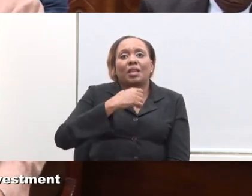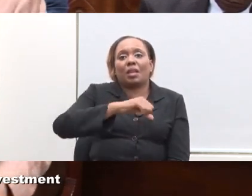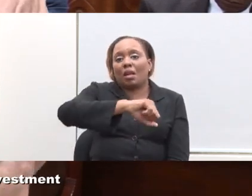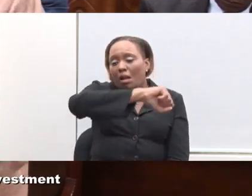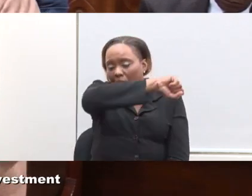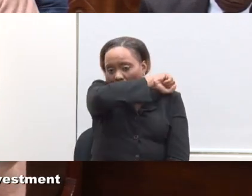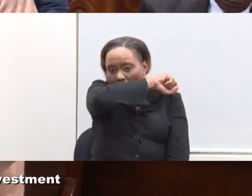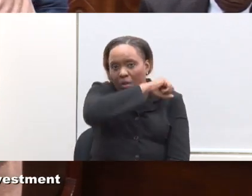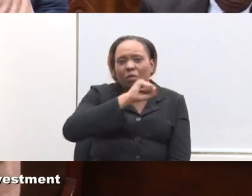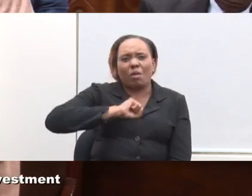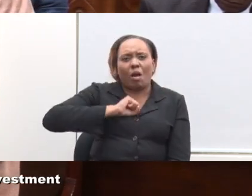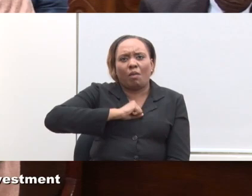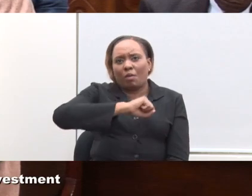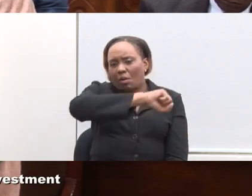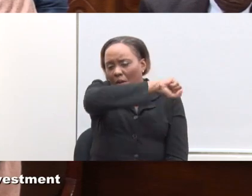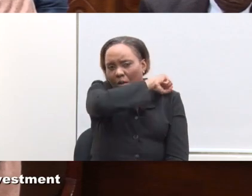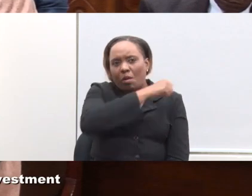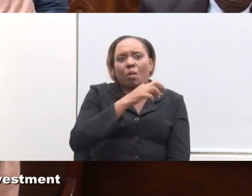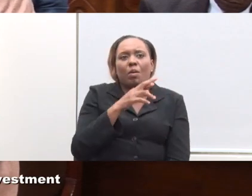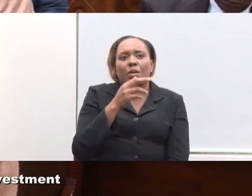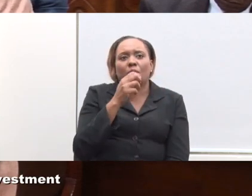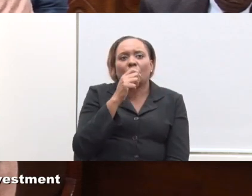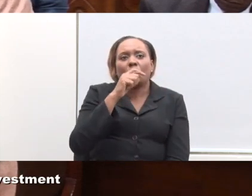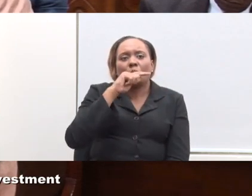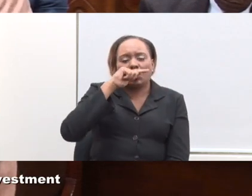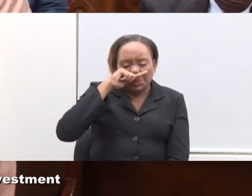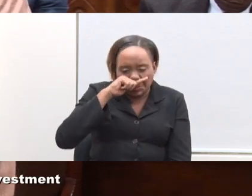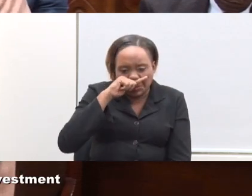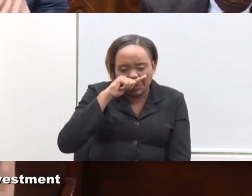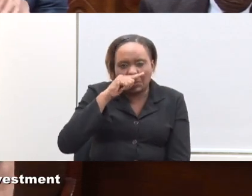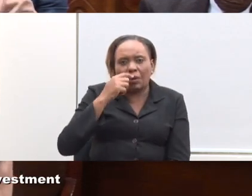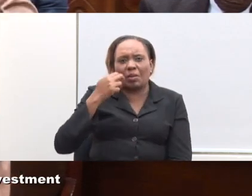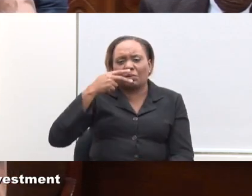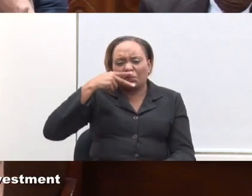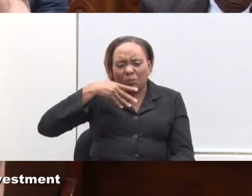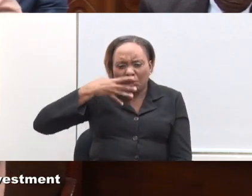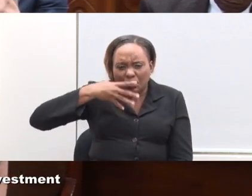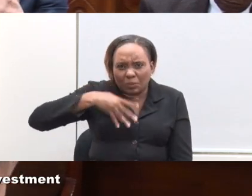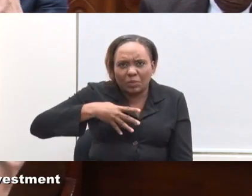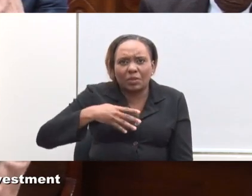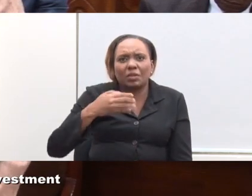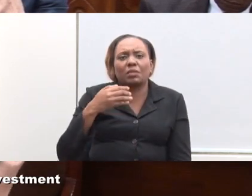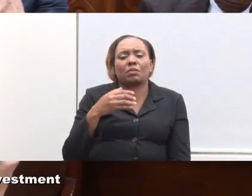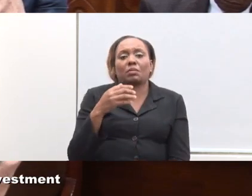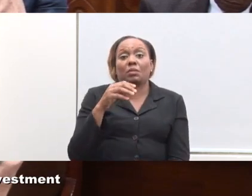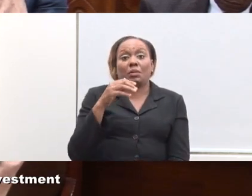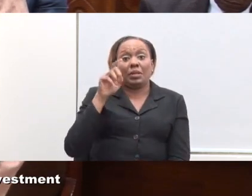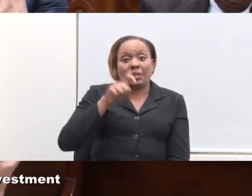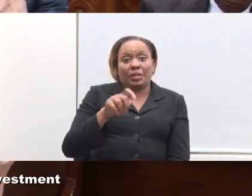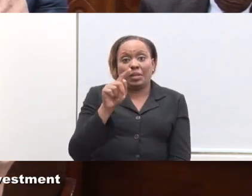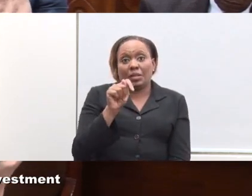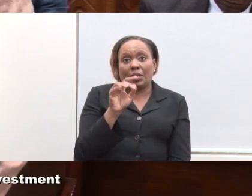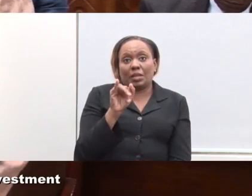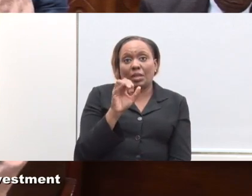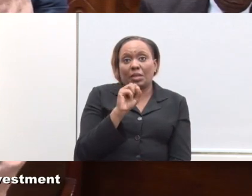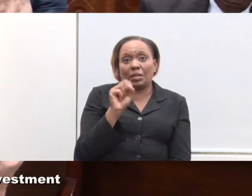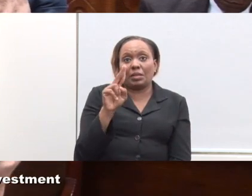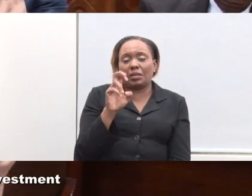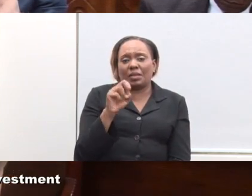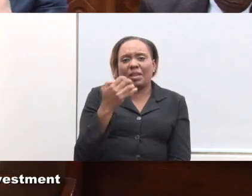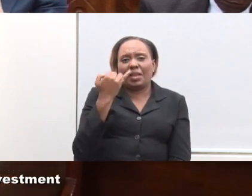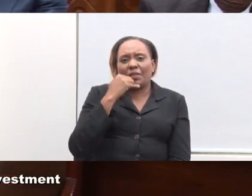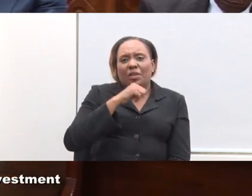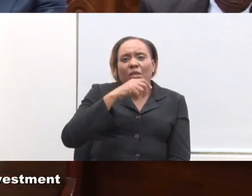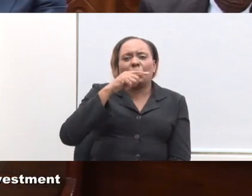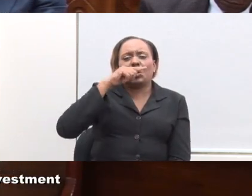or have a runny nose like me, or you want to sneeze, use a tissue. Because if you sneeze in your elbow,